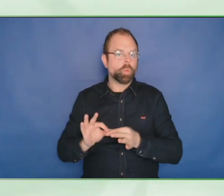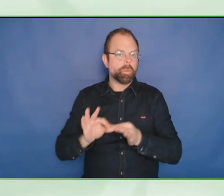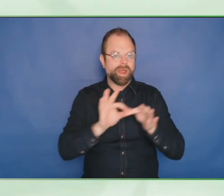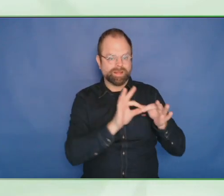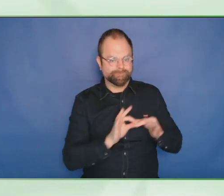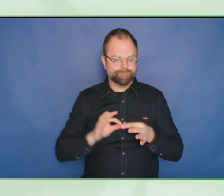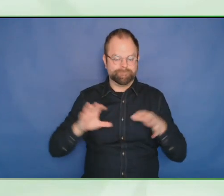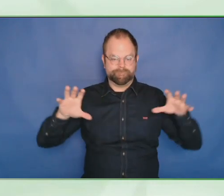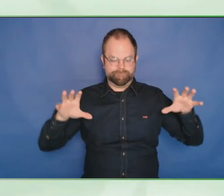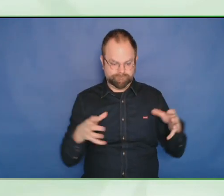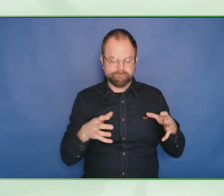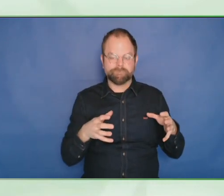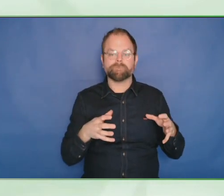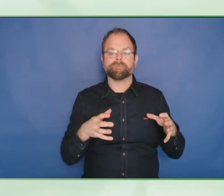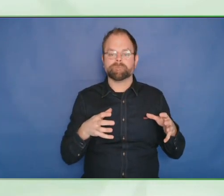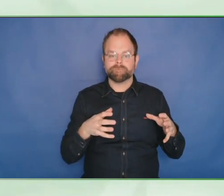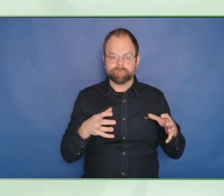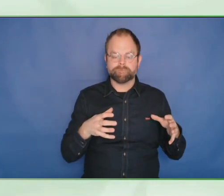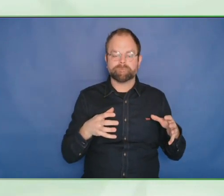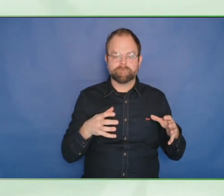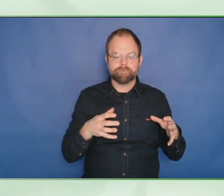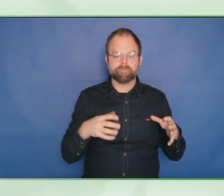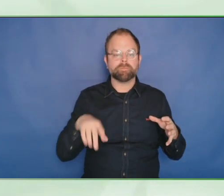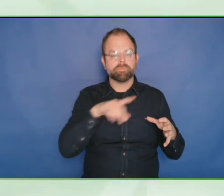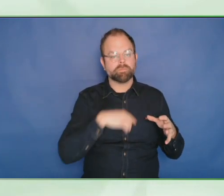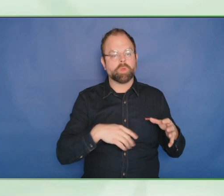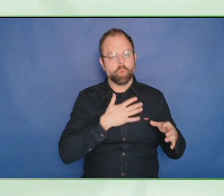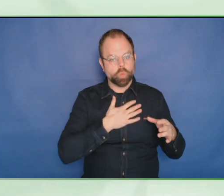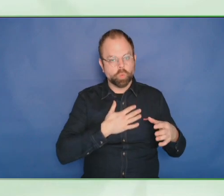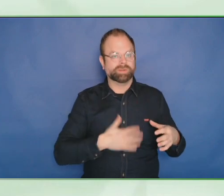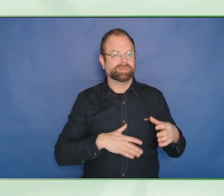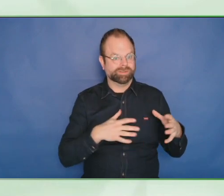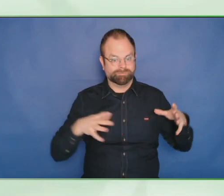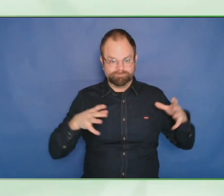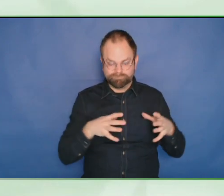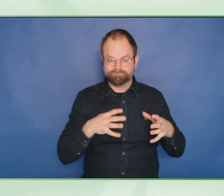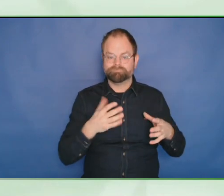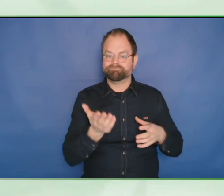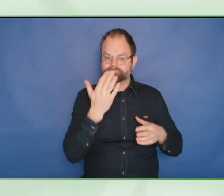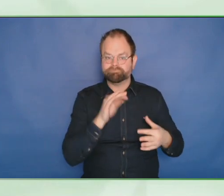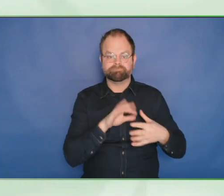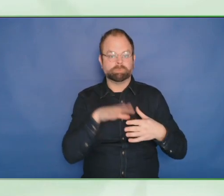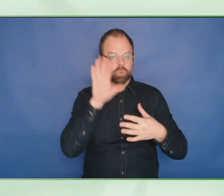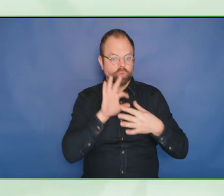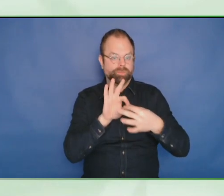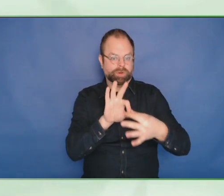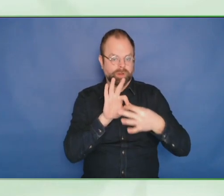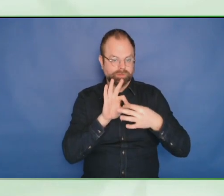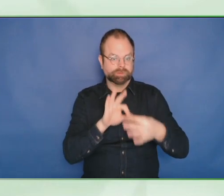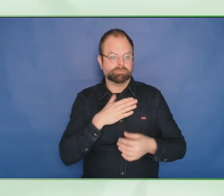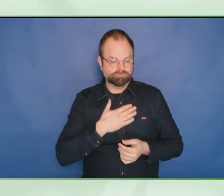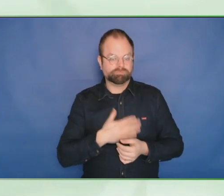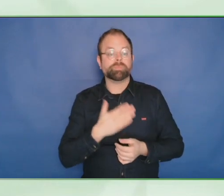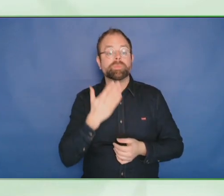we want to cooperate it with you. Thank you. And We have 2 minutes.